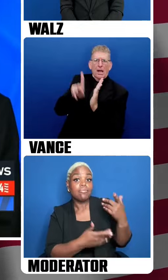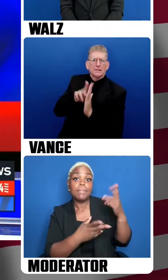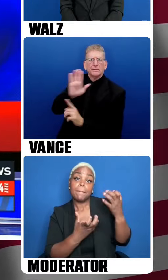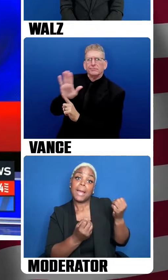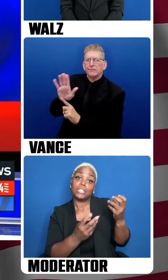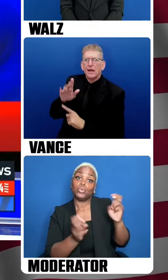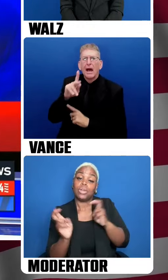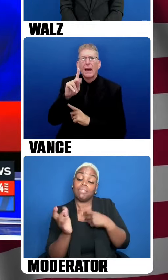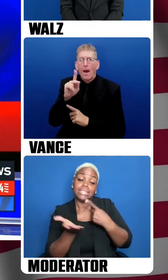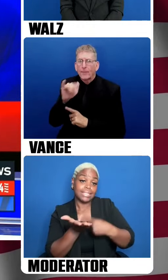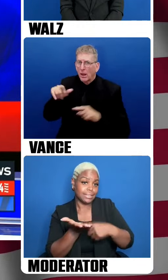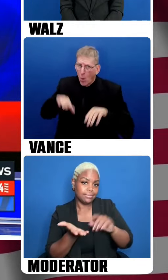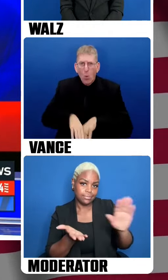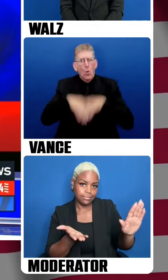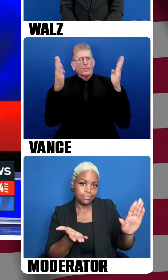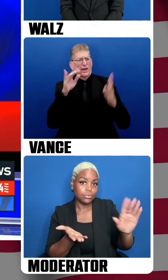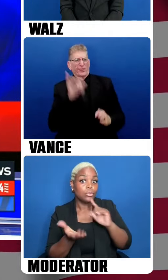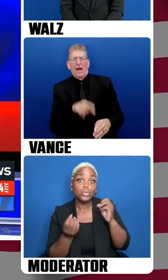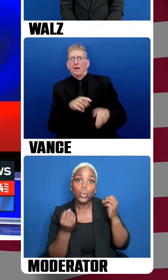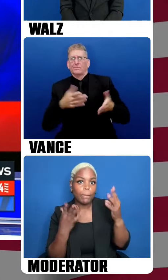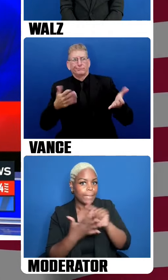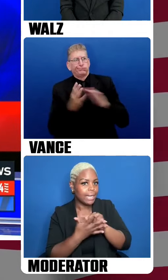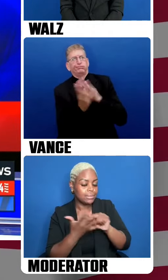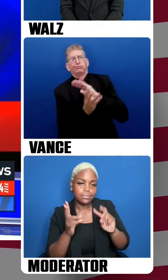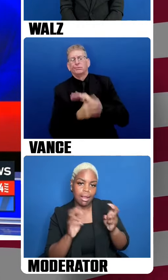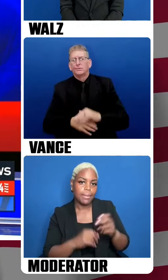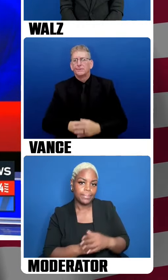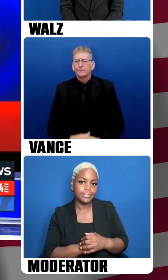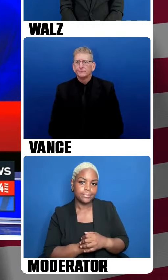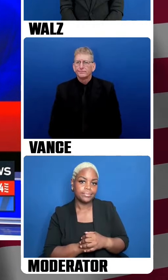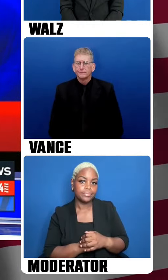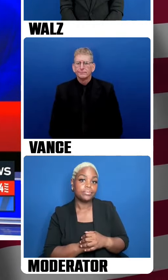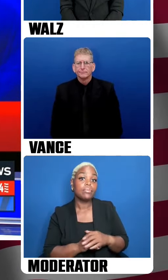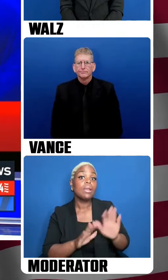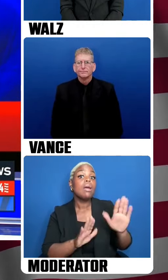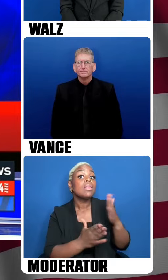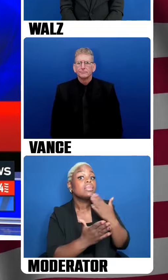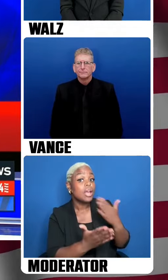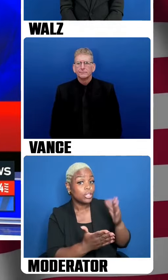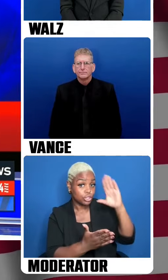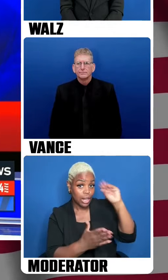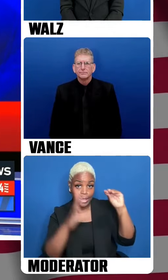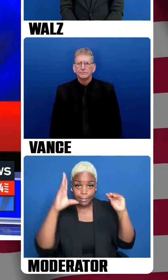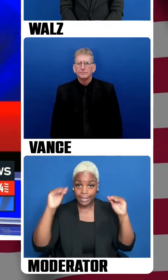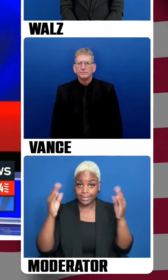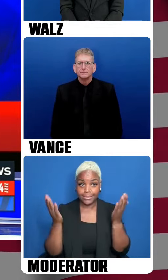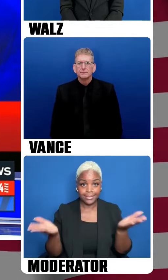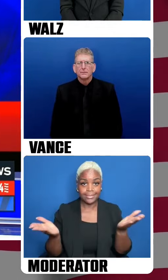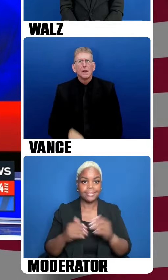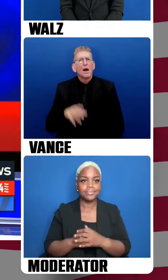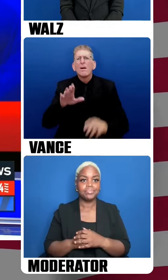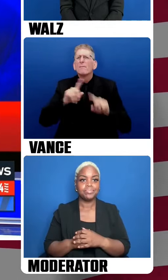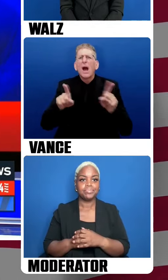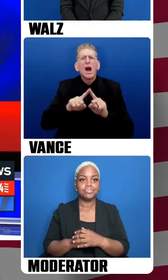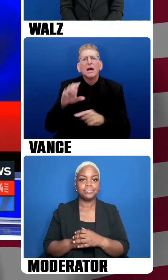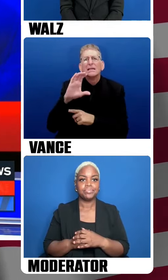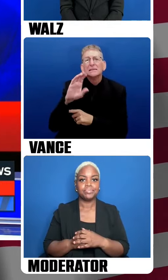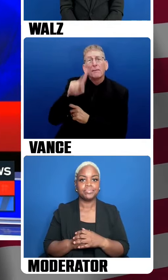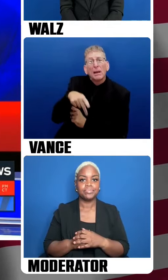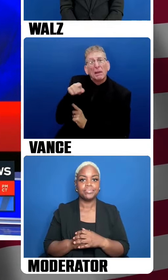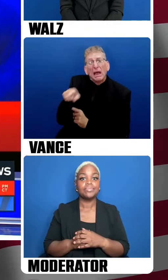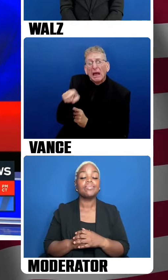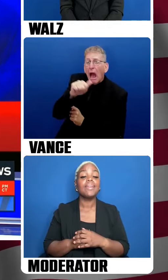Those laws have been on the books since 1990. Thank you, gentlemen. The CBP One app has not been on the books since 1990. It's something